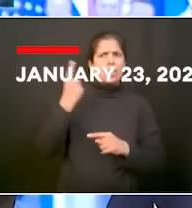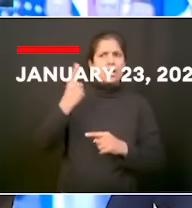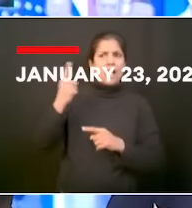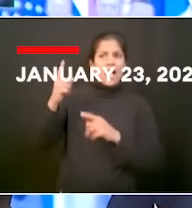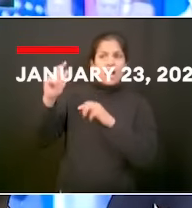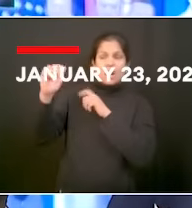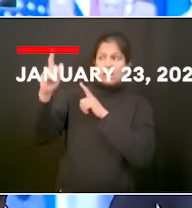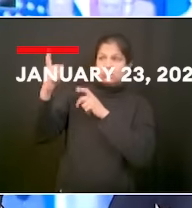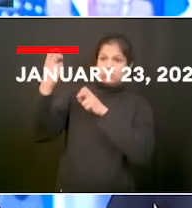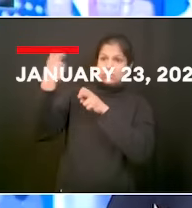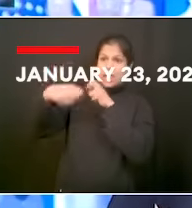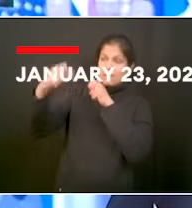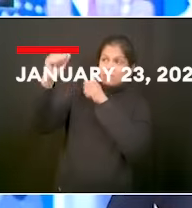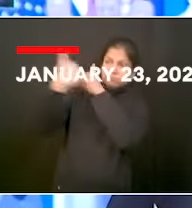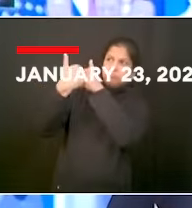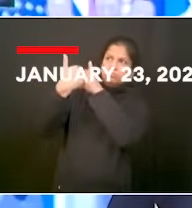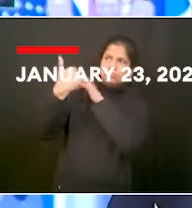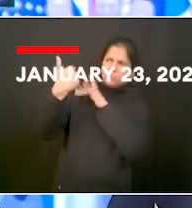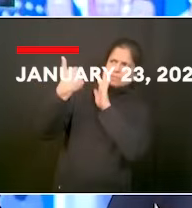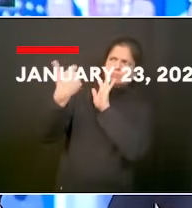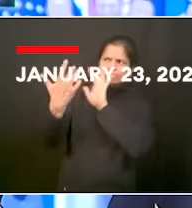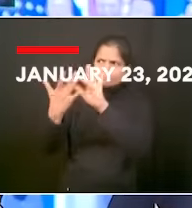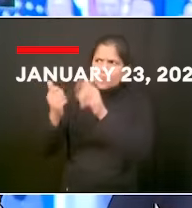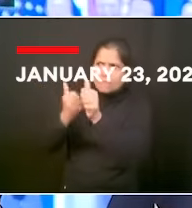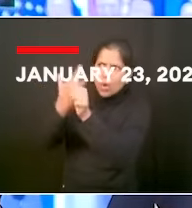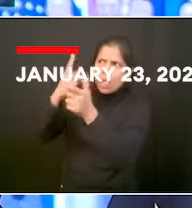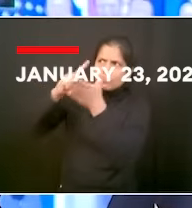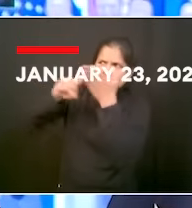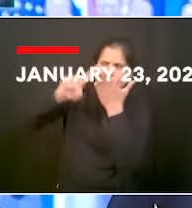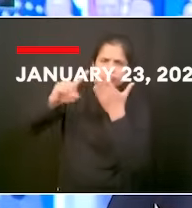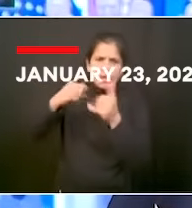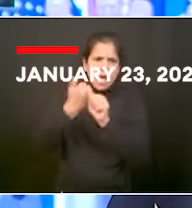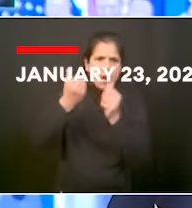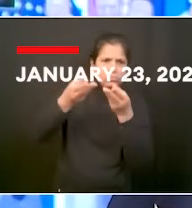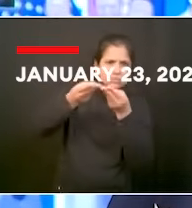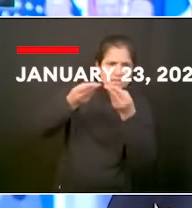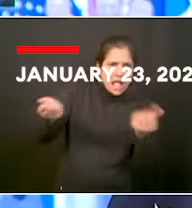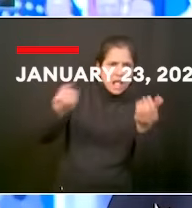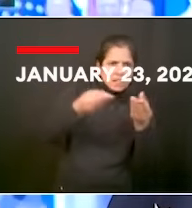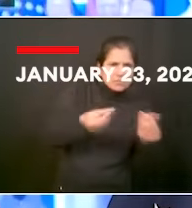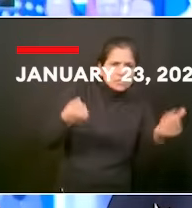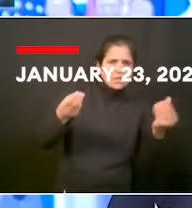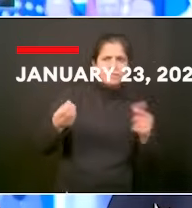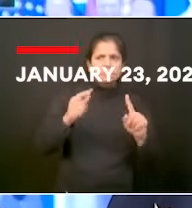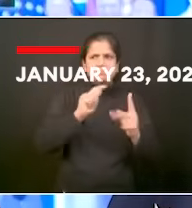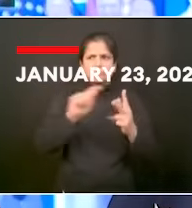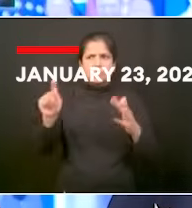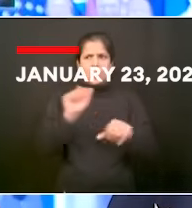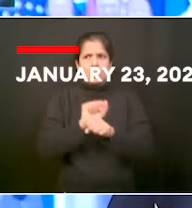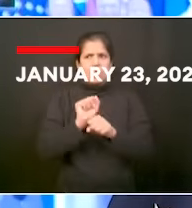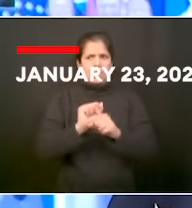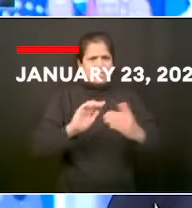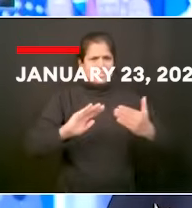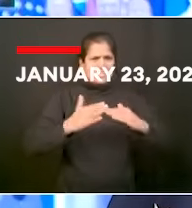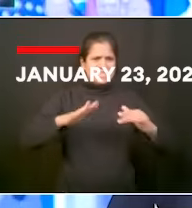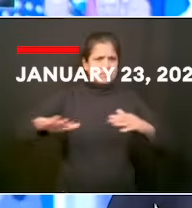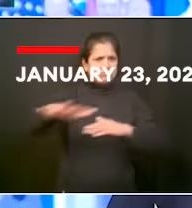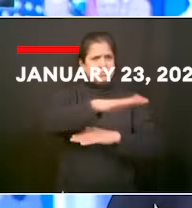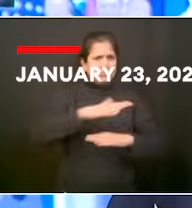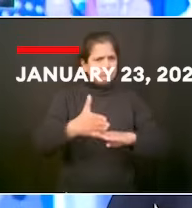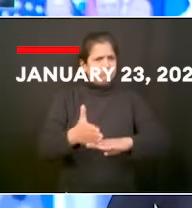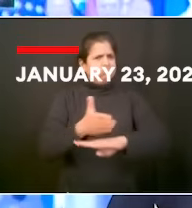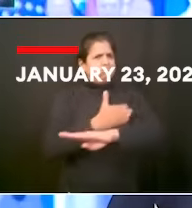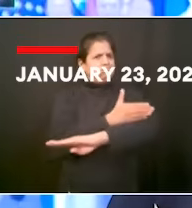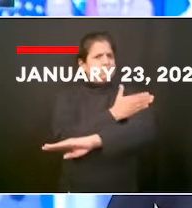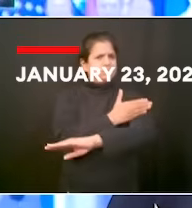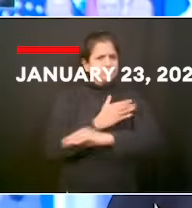city that we deserve in the medium and the long term. And I think that one part of your question is also about street safety. And I think that is a critical